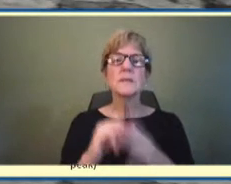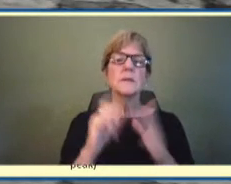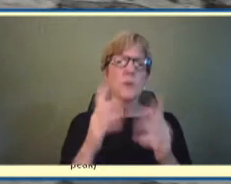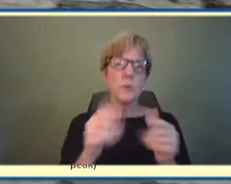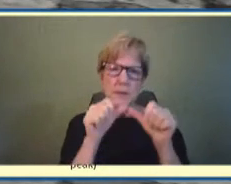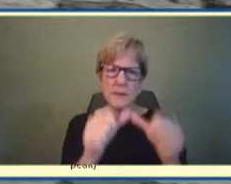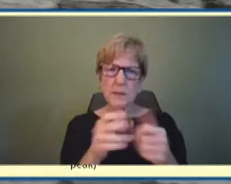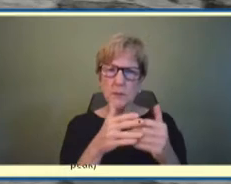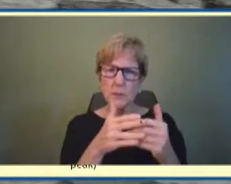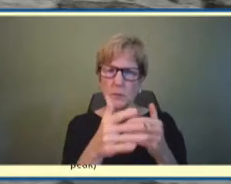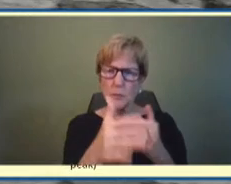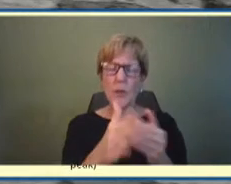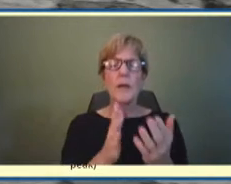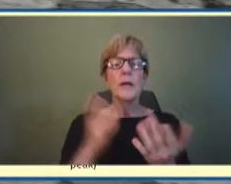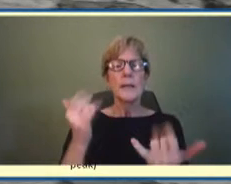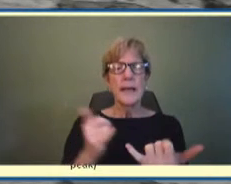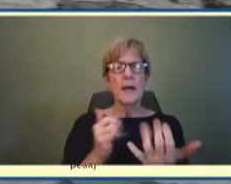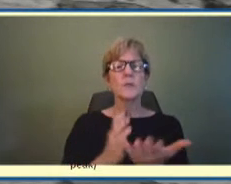to the main